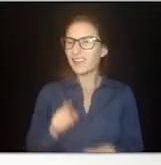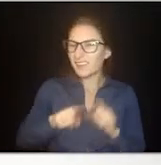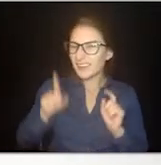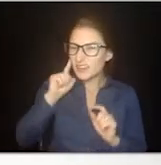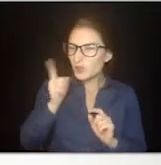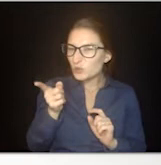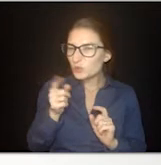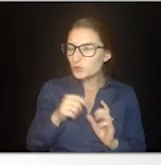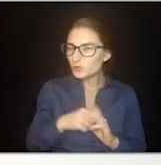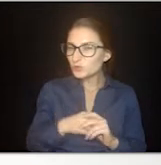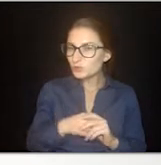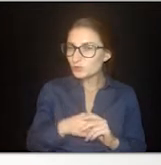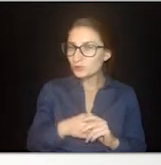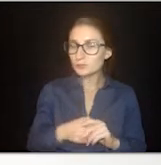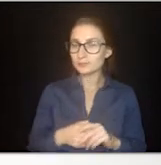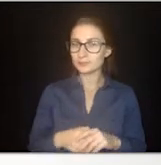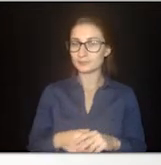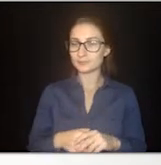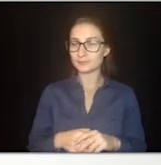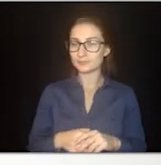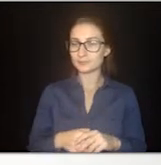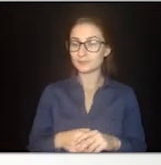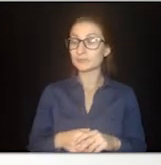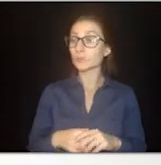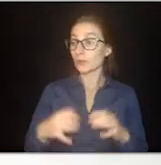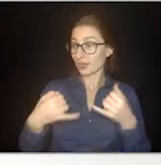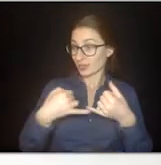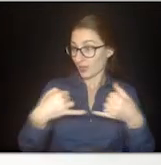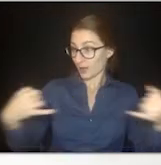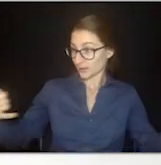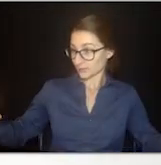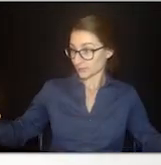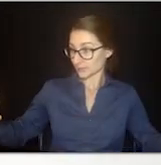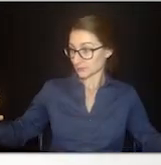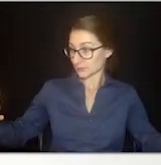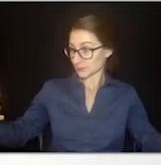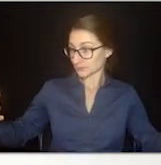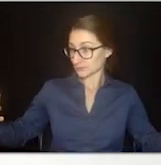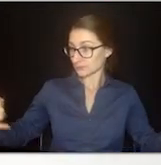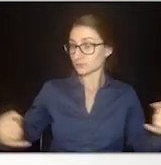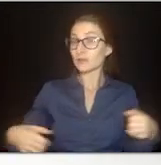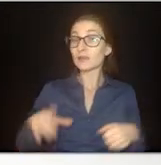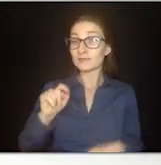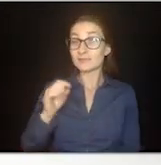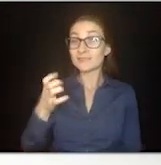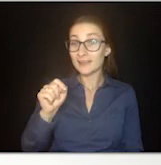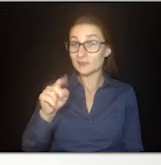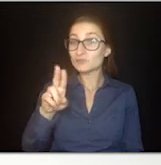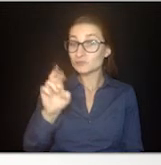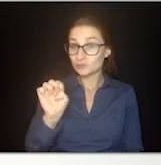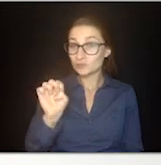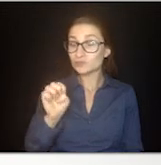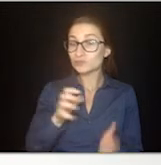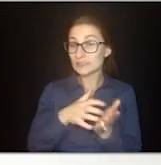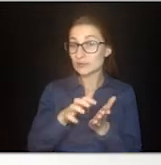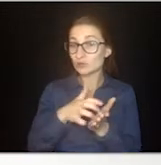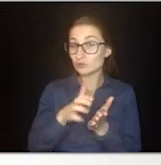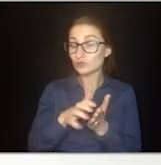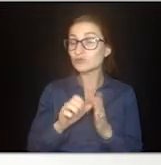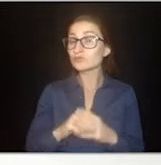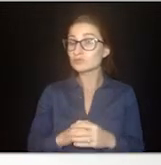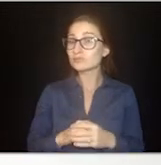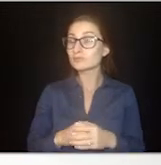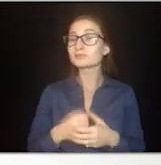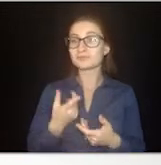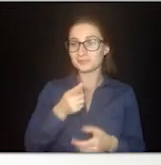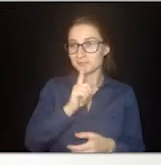I'm sorry, I still didn't hear you. I still didn't hear you. Straight lines. Texture.